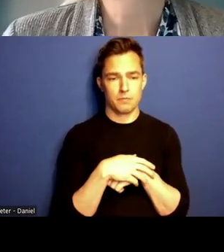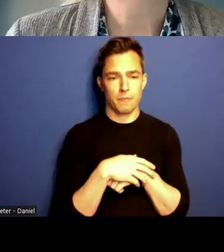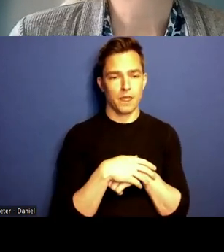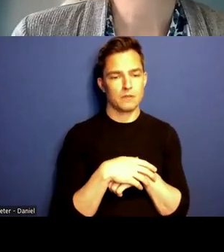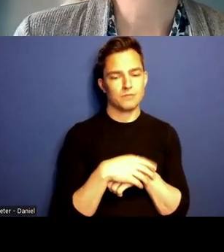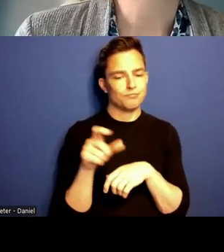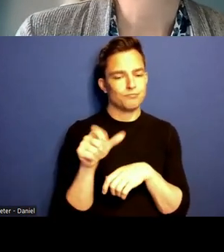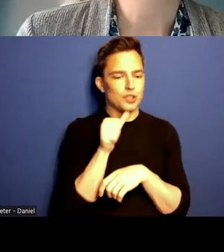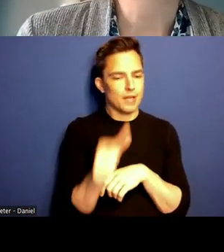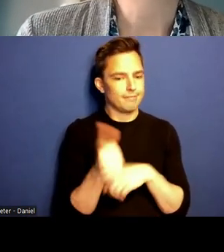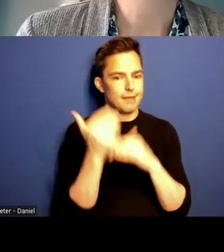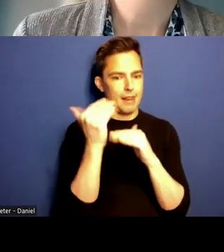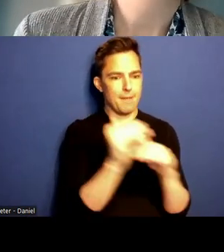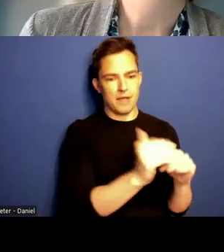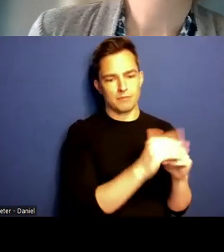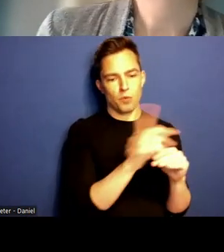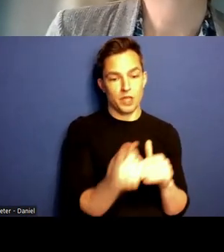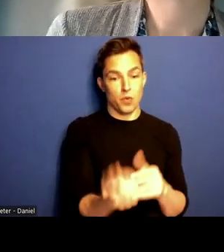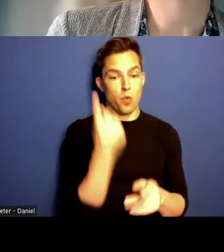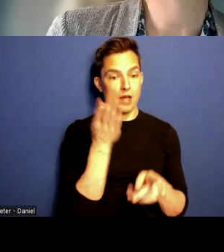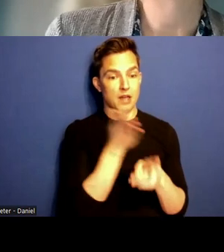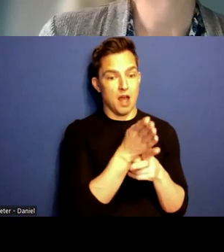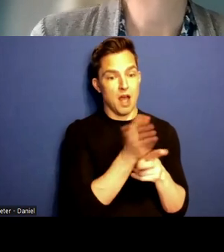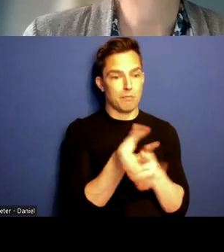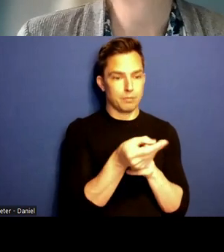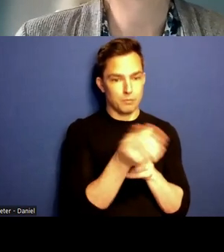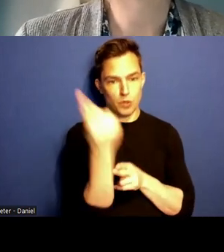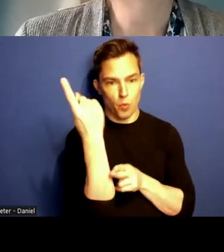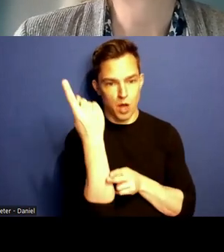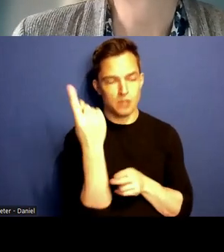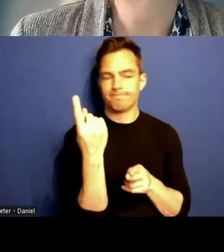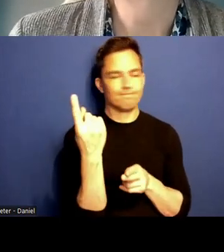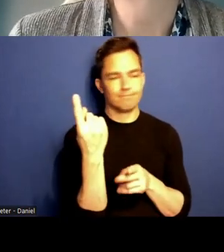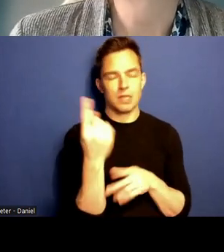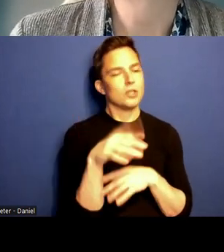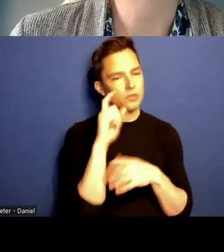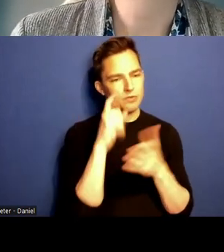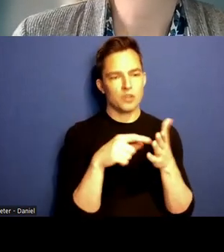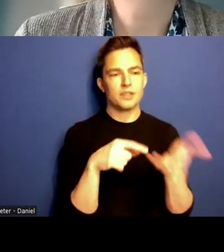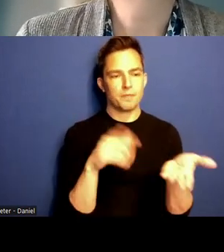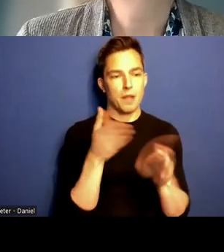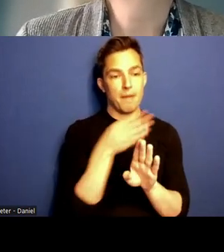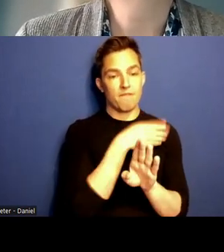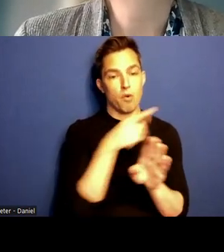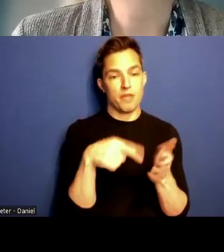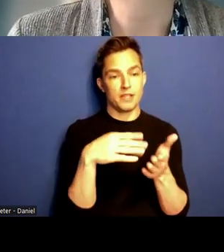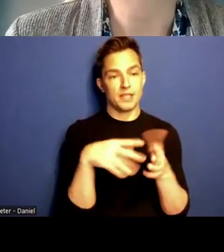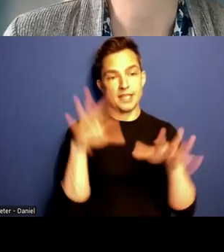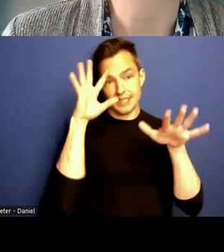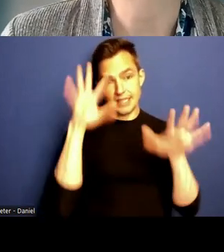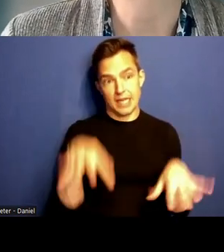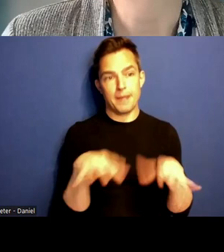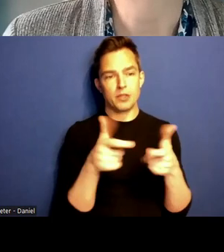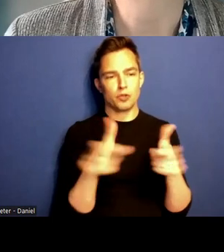limiting ourselves to an only one type of diagnosis. So you will see that there was, before this settlement, there was a huge